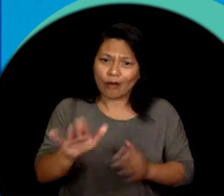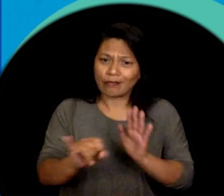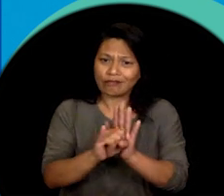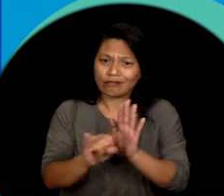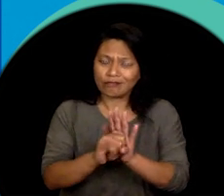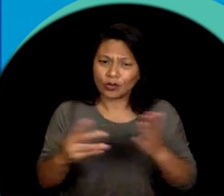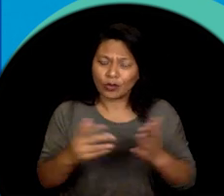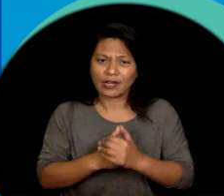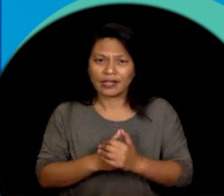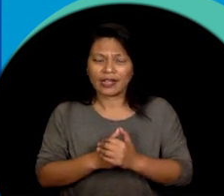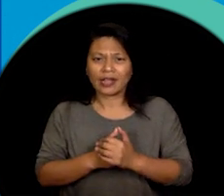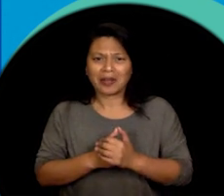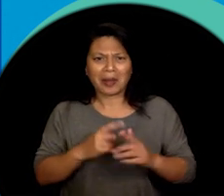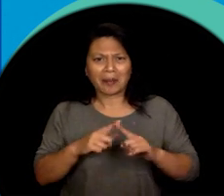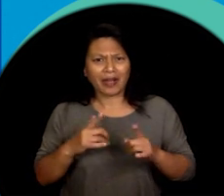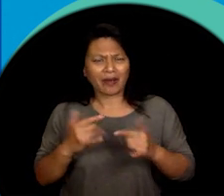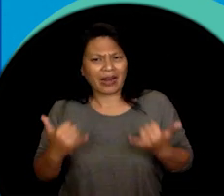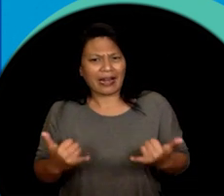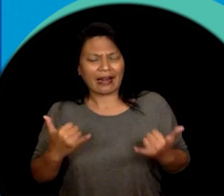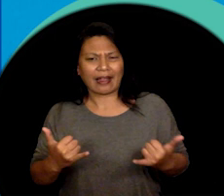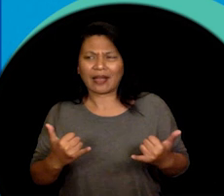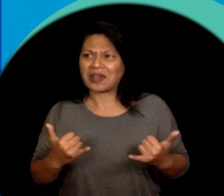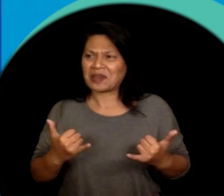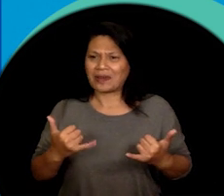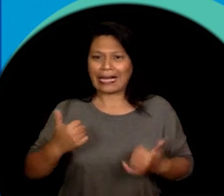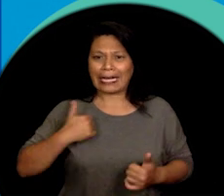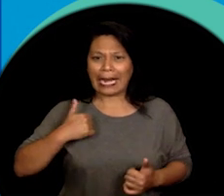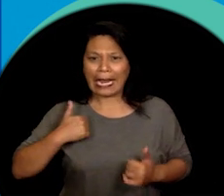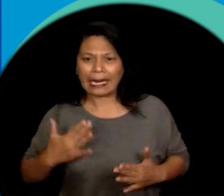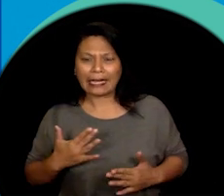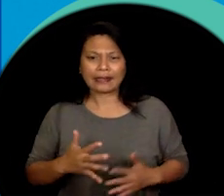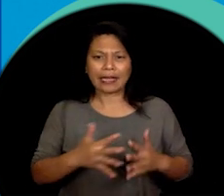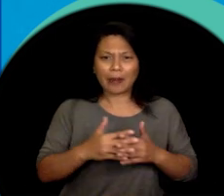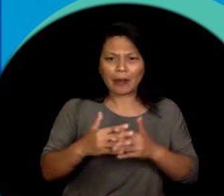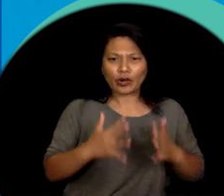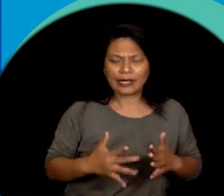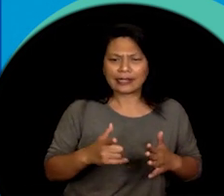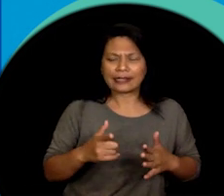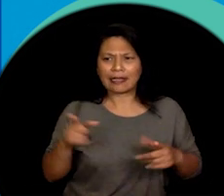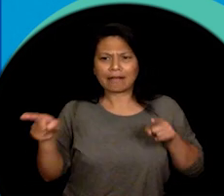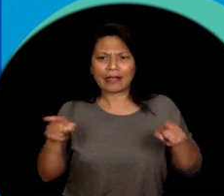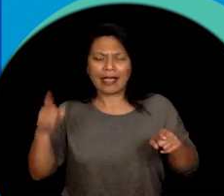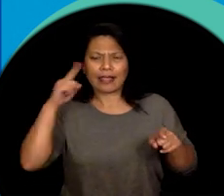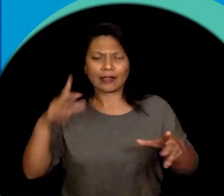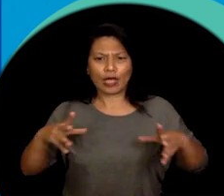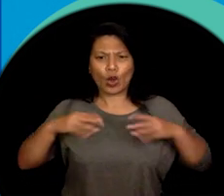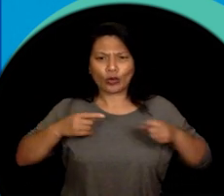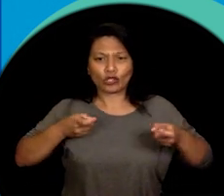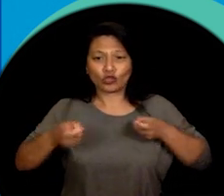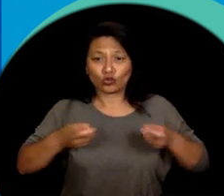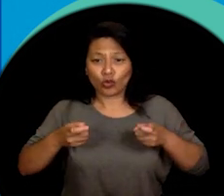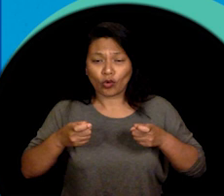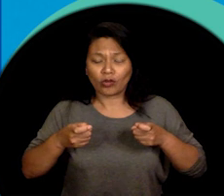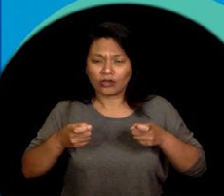And this sense of entitlement that Canadians and Americans think they have, especially